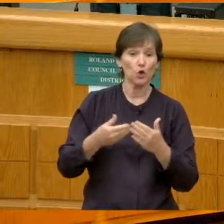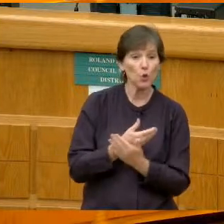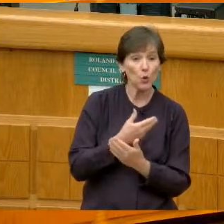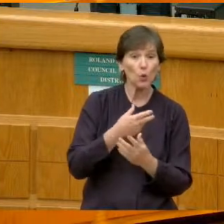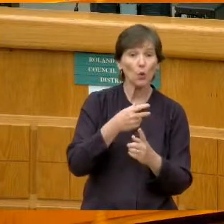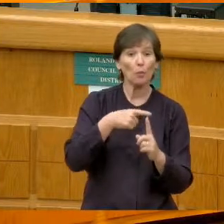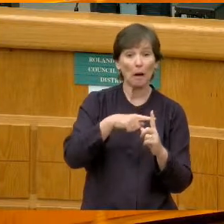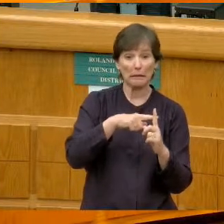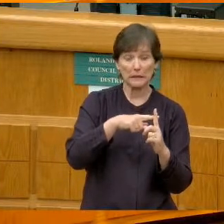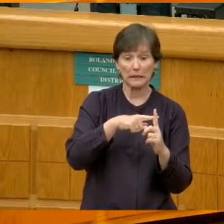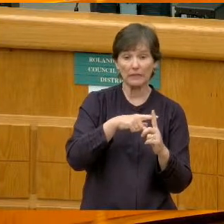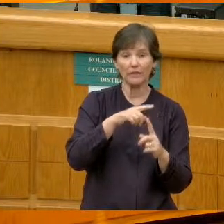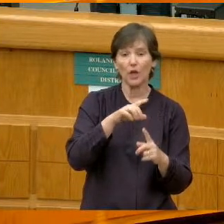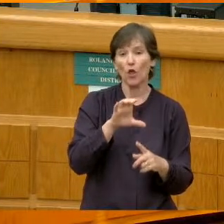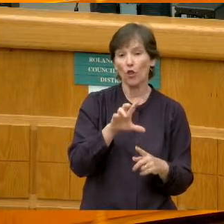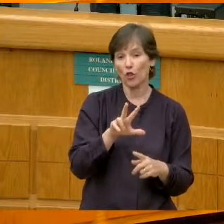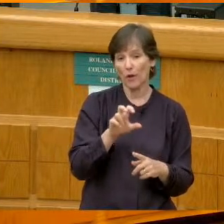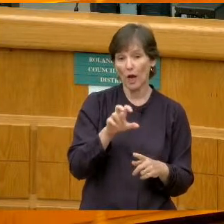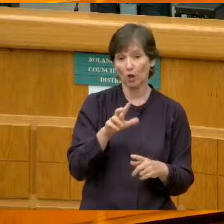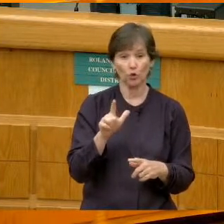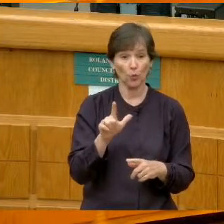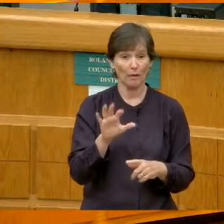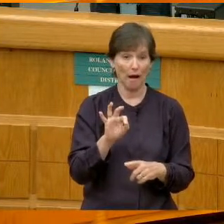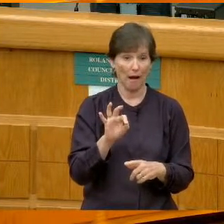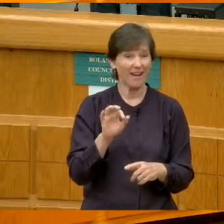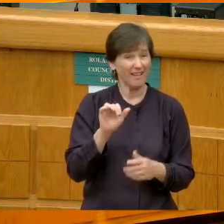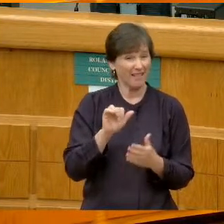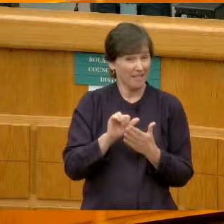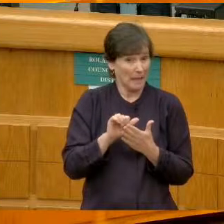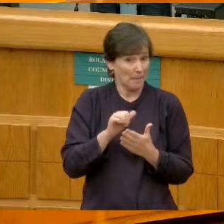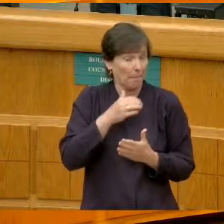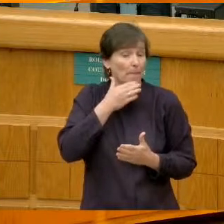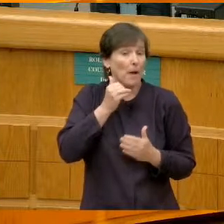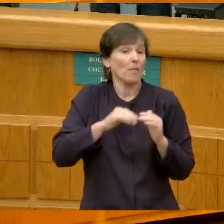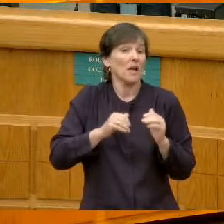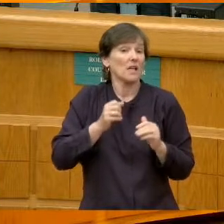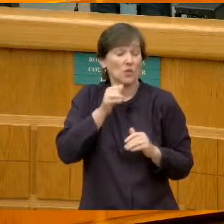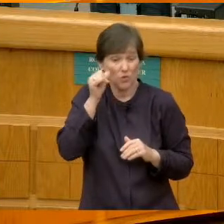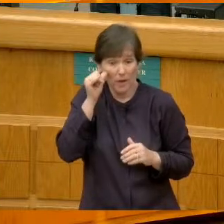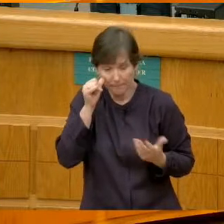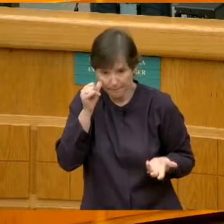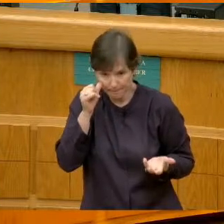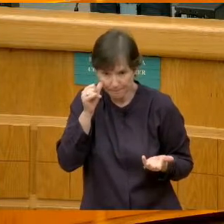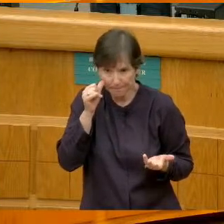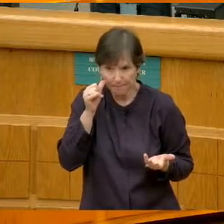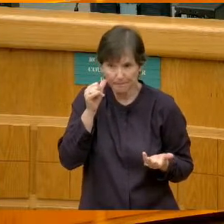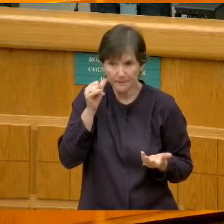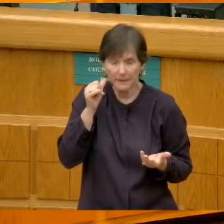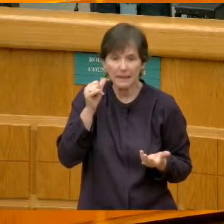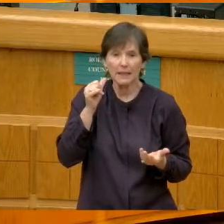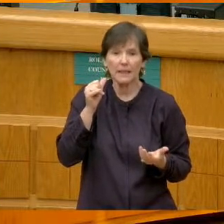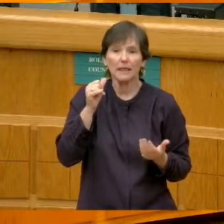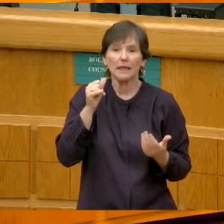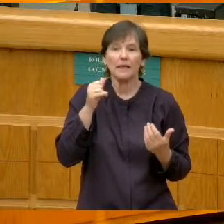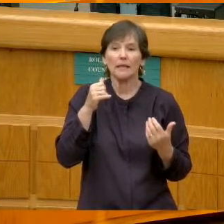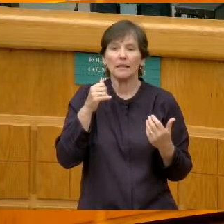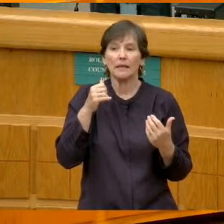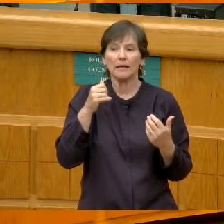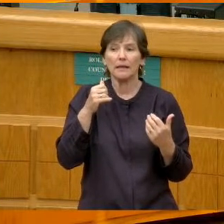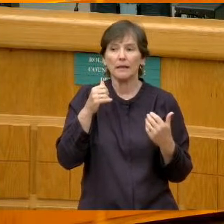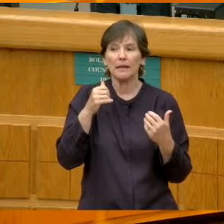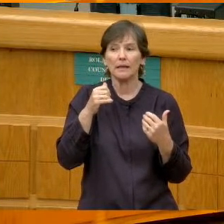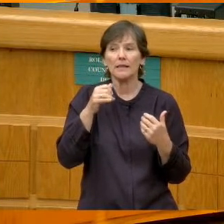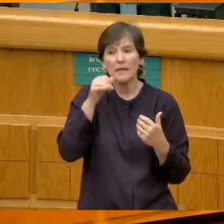COVID-19 cases. That's a little bit better than yesterday. We have a little less than 170 cases